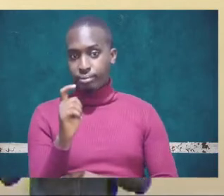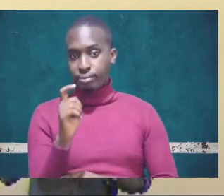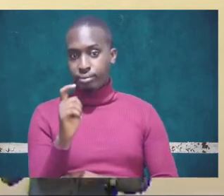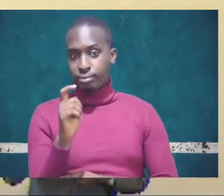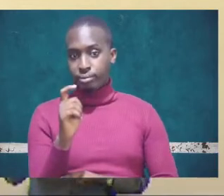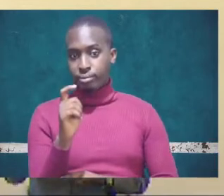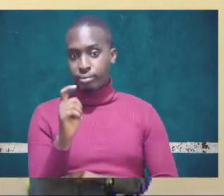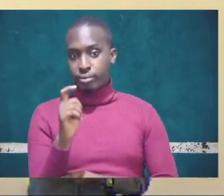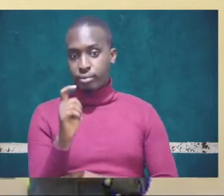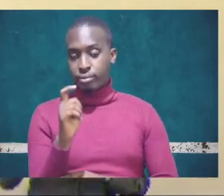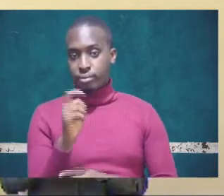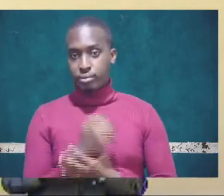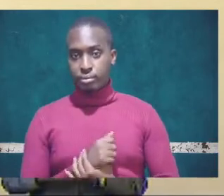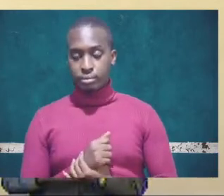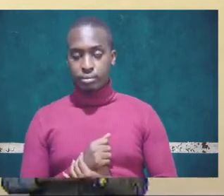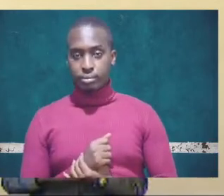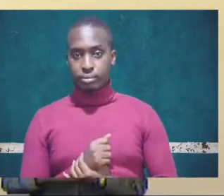Solve for x.